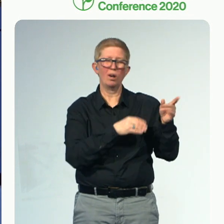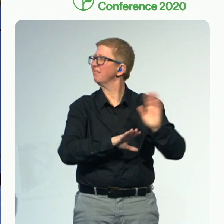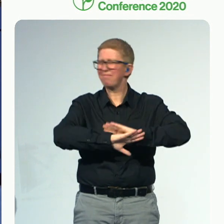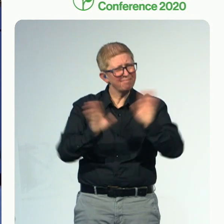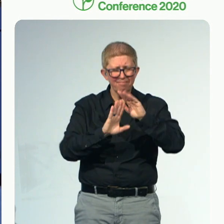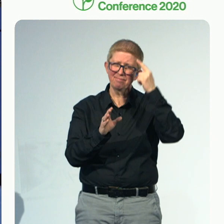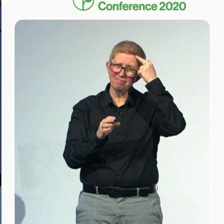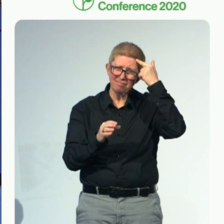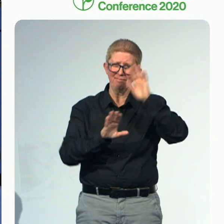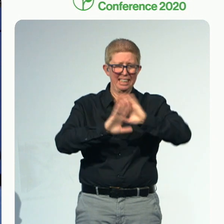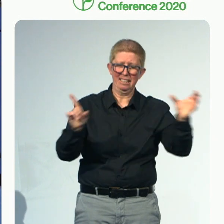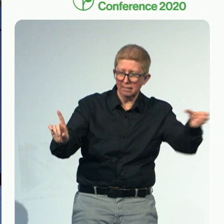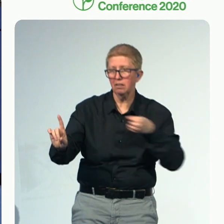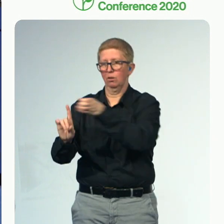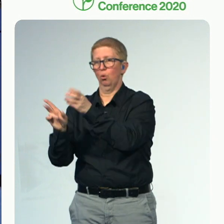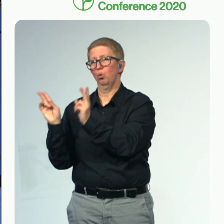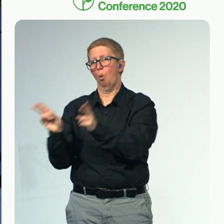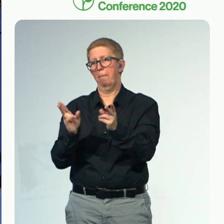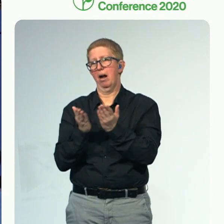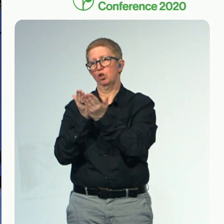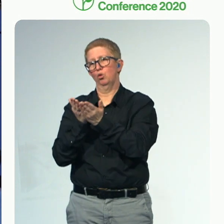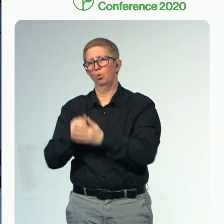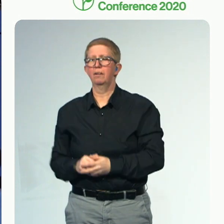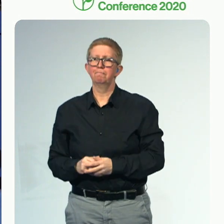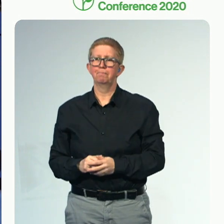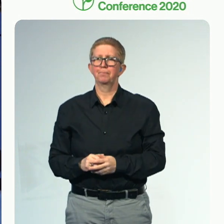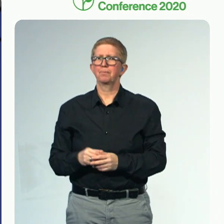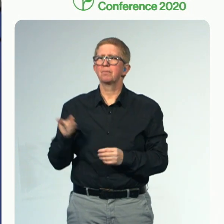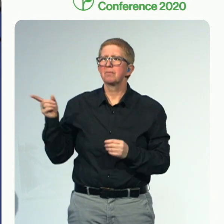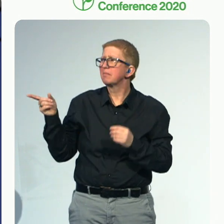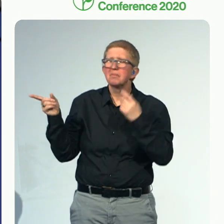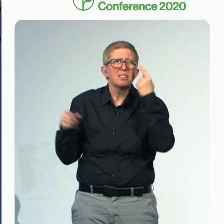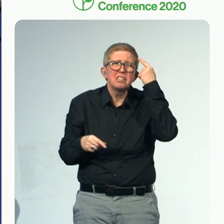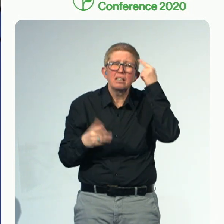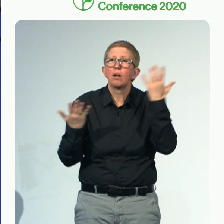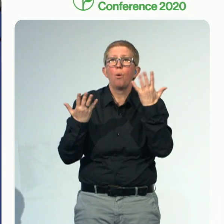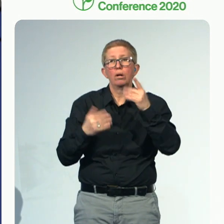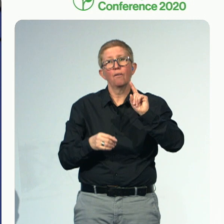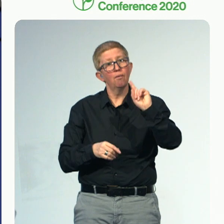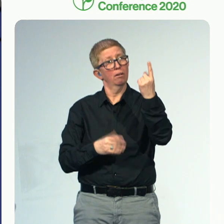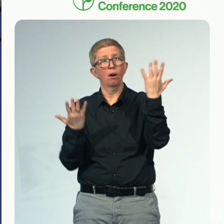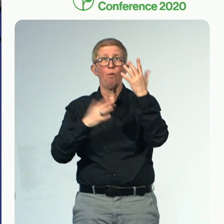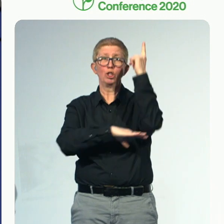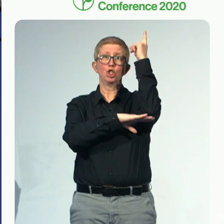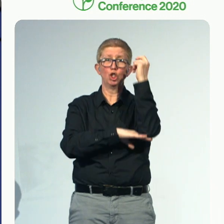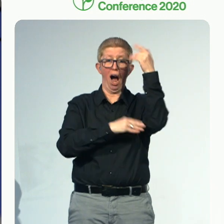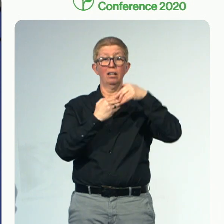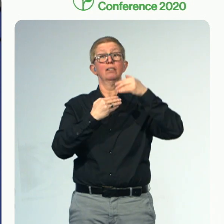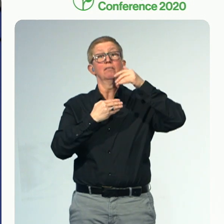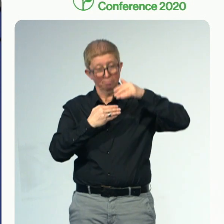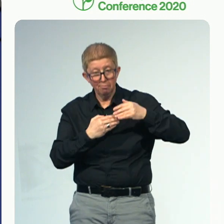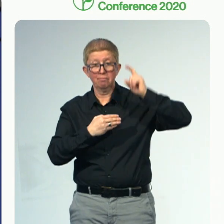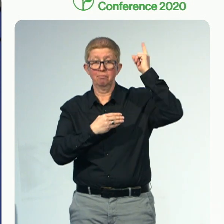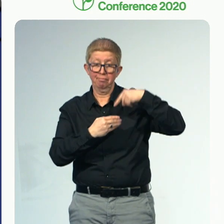on the ground, but if you look at the legal system, at funding systems, where would you start? I would do two things, because I think change happens top